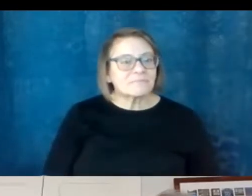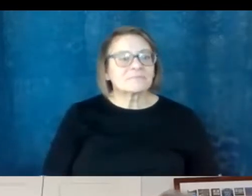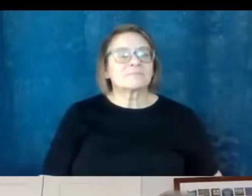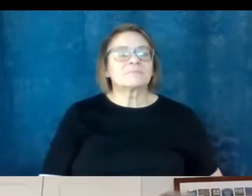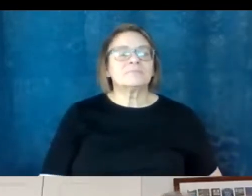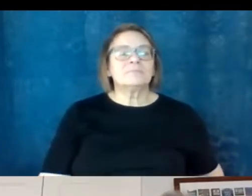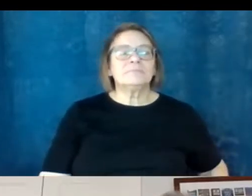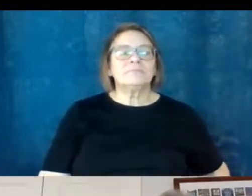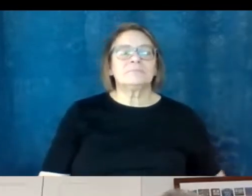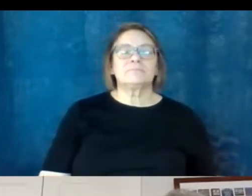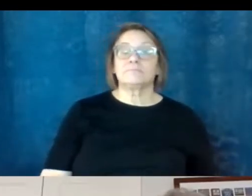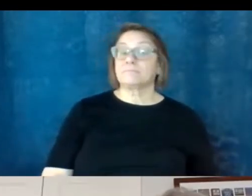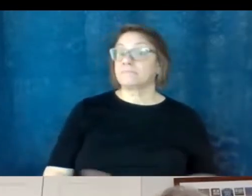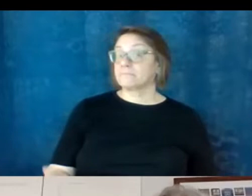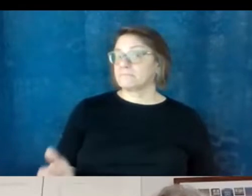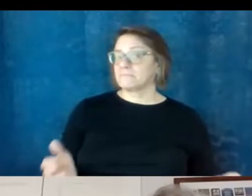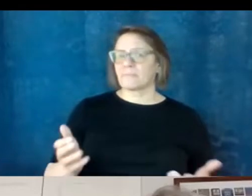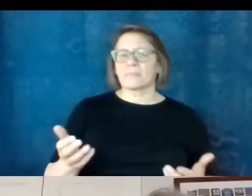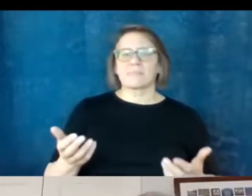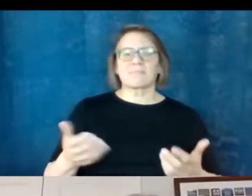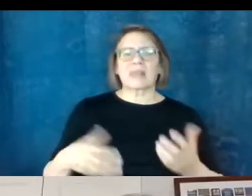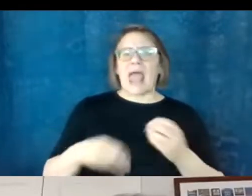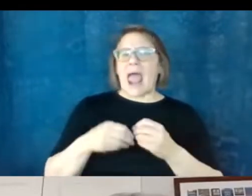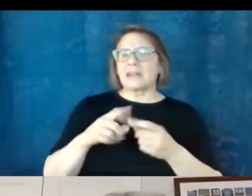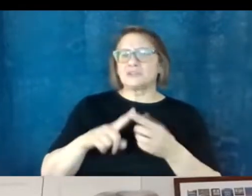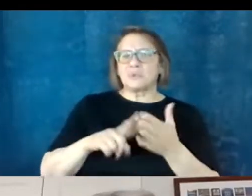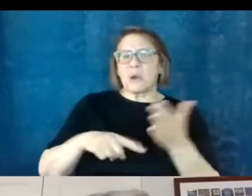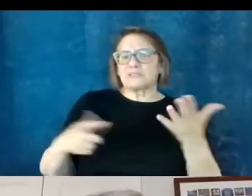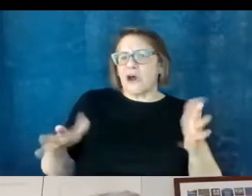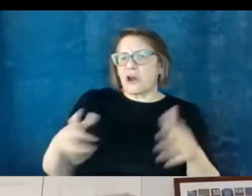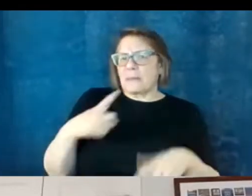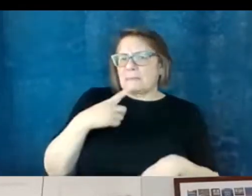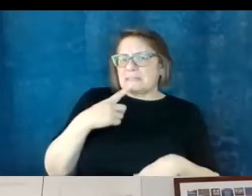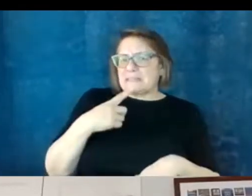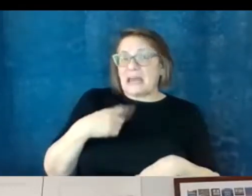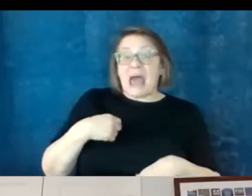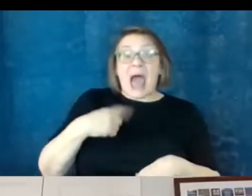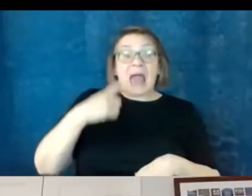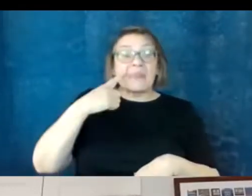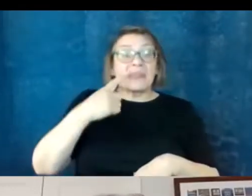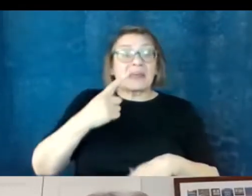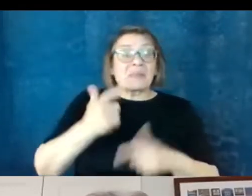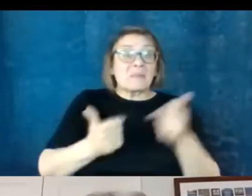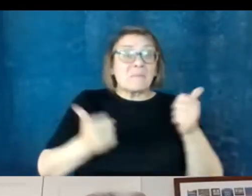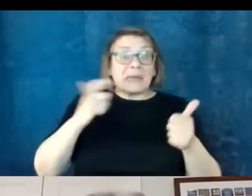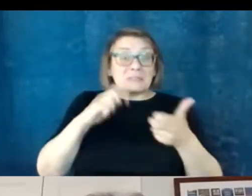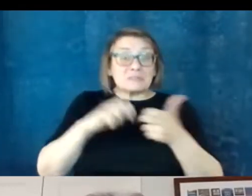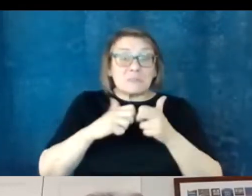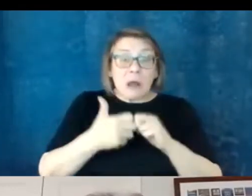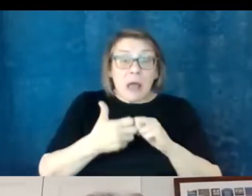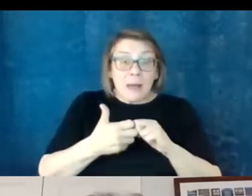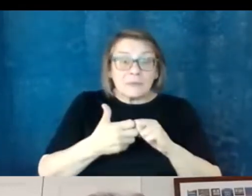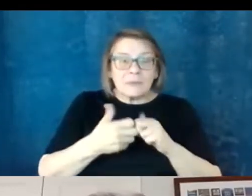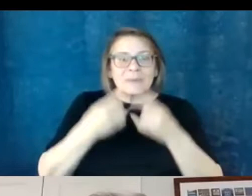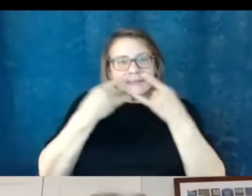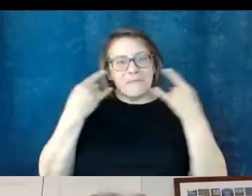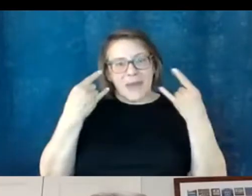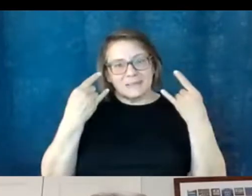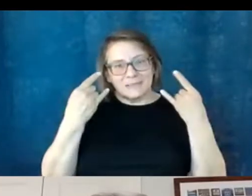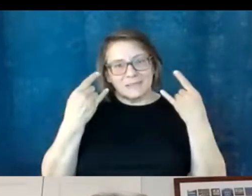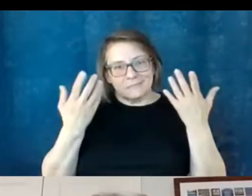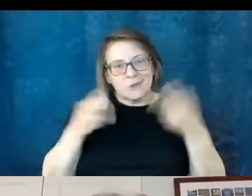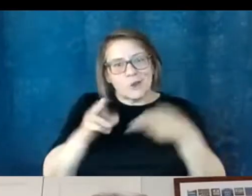So, just kind of piggybacking off what was said, I think the greatest difficulty is the masks, the use